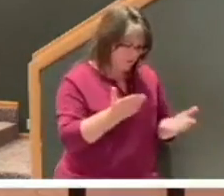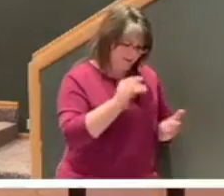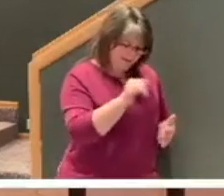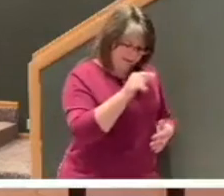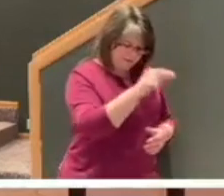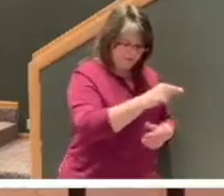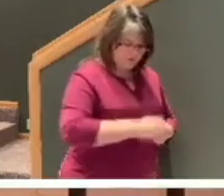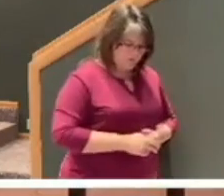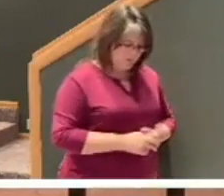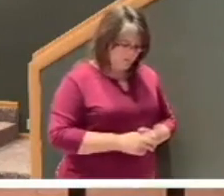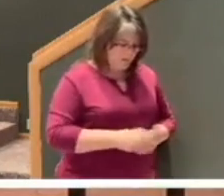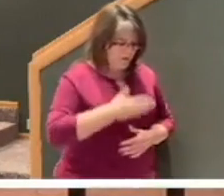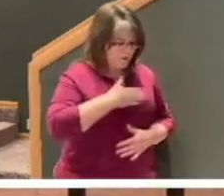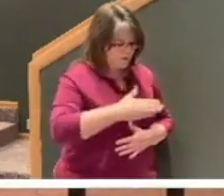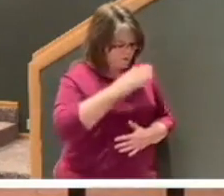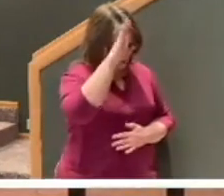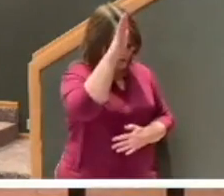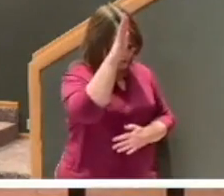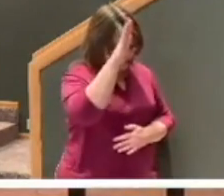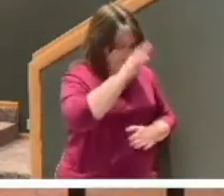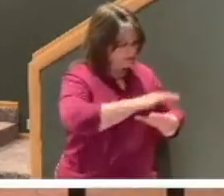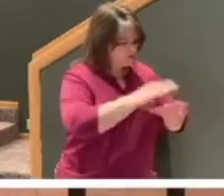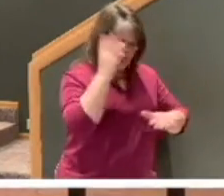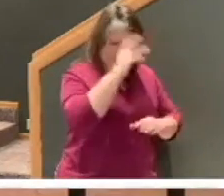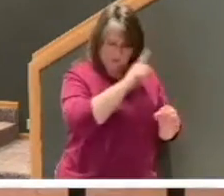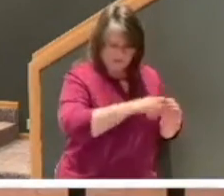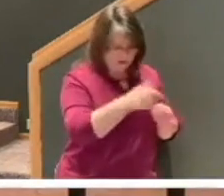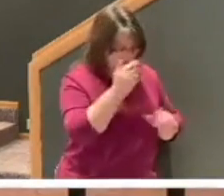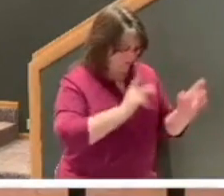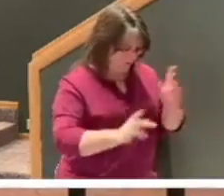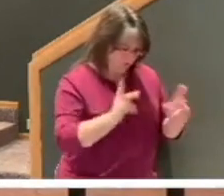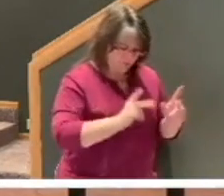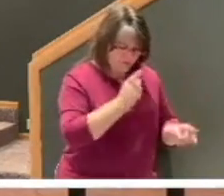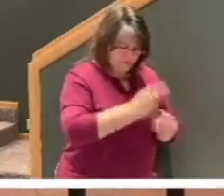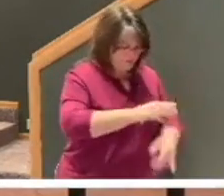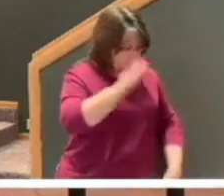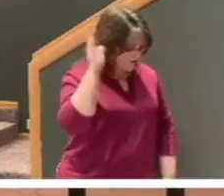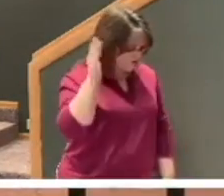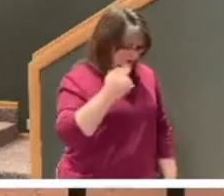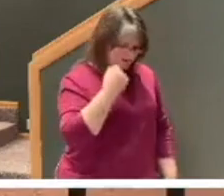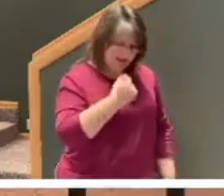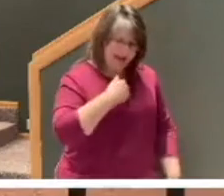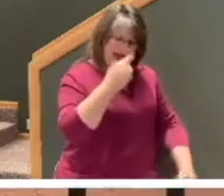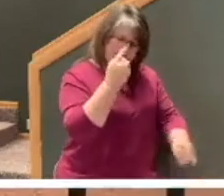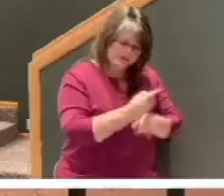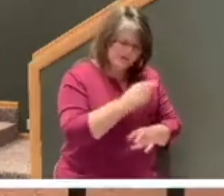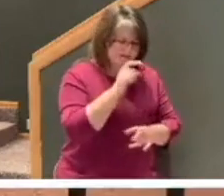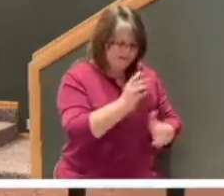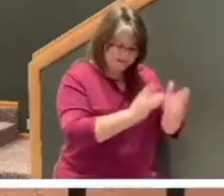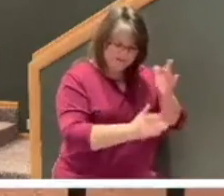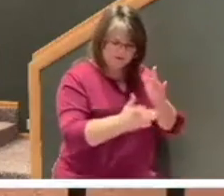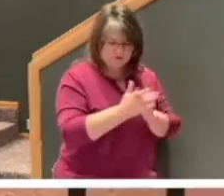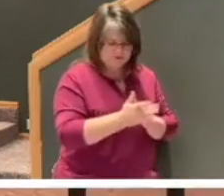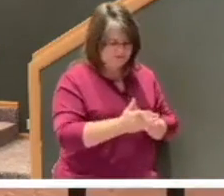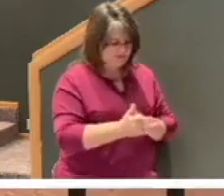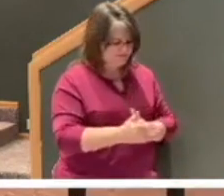you, would you raise your hand up? Don't worry about anybody else. Just raise your hand up. Say, I just